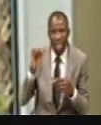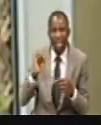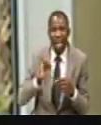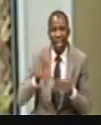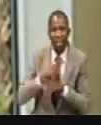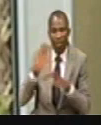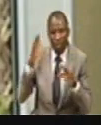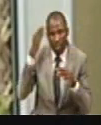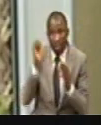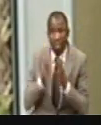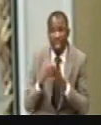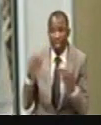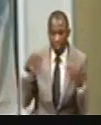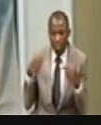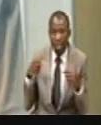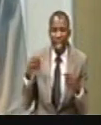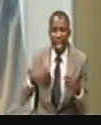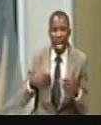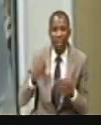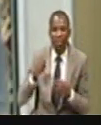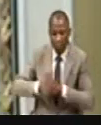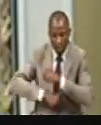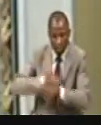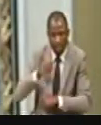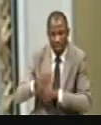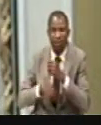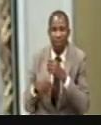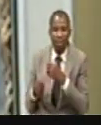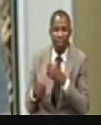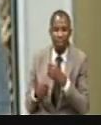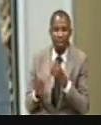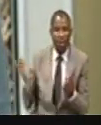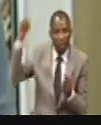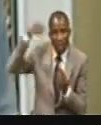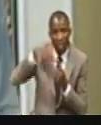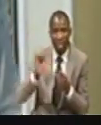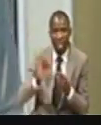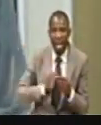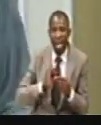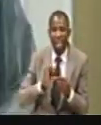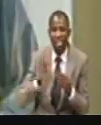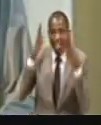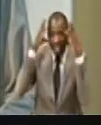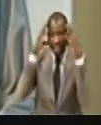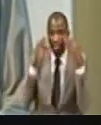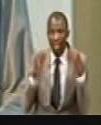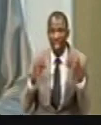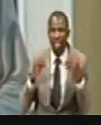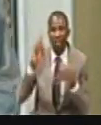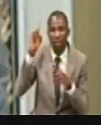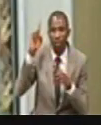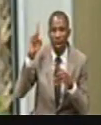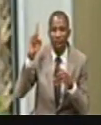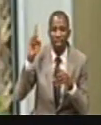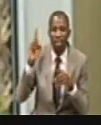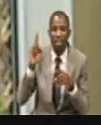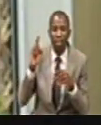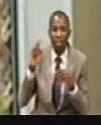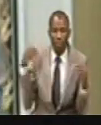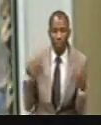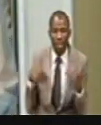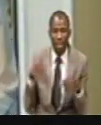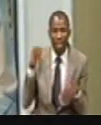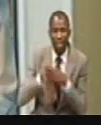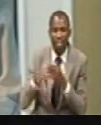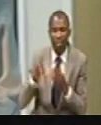wonder. Little did I know that pain has torment until I get to